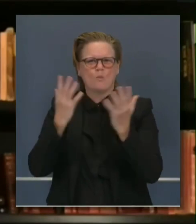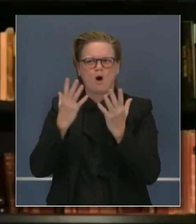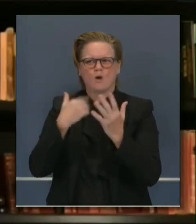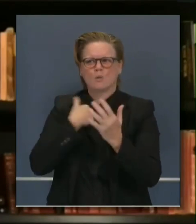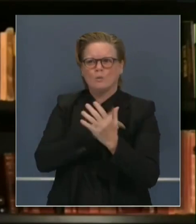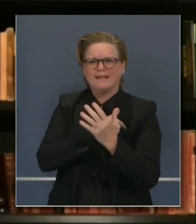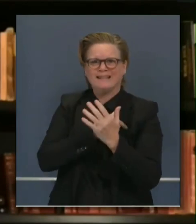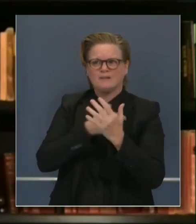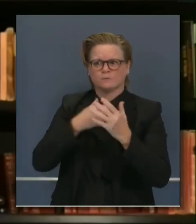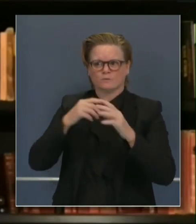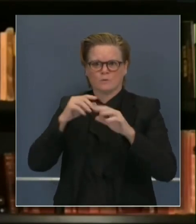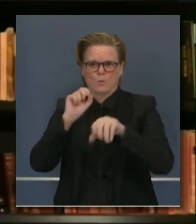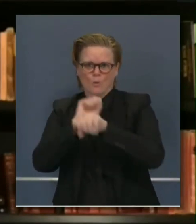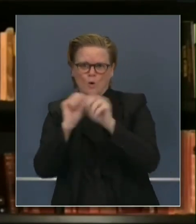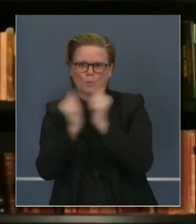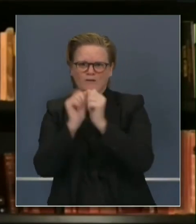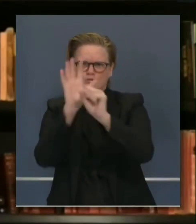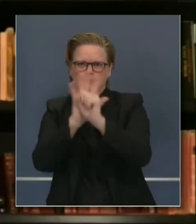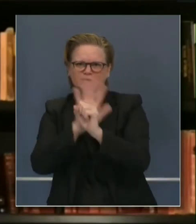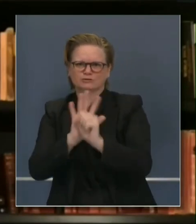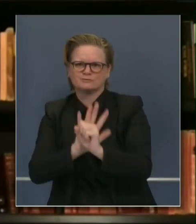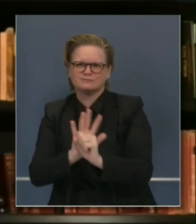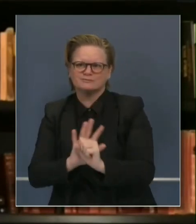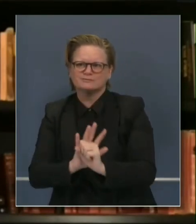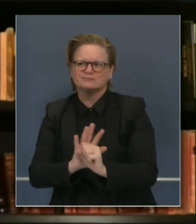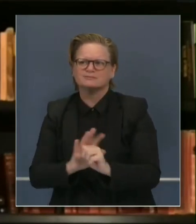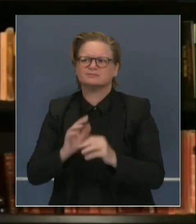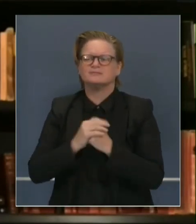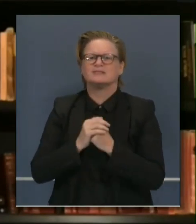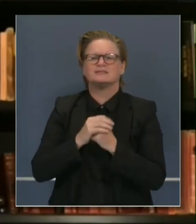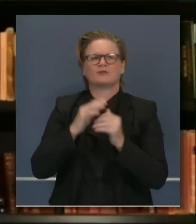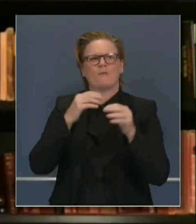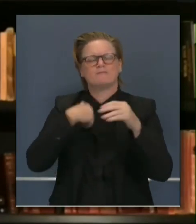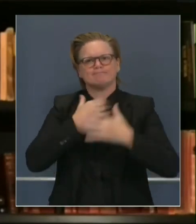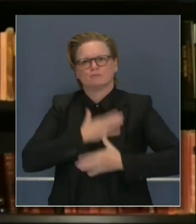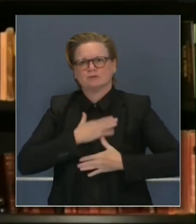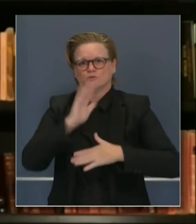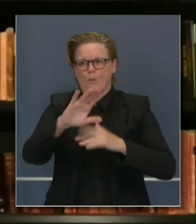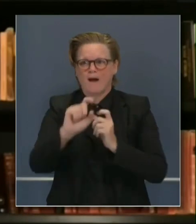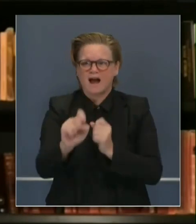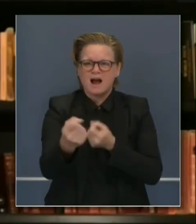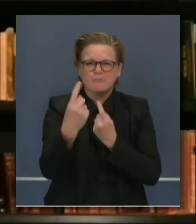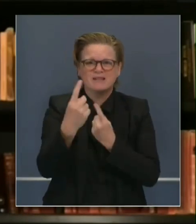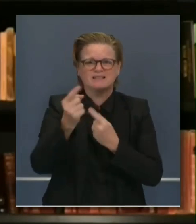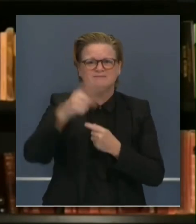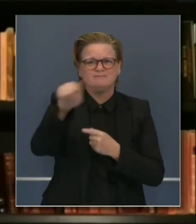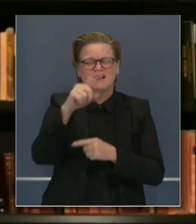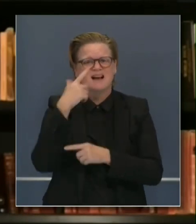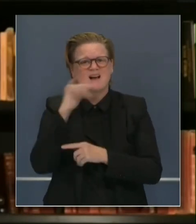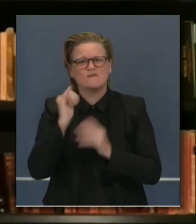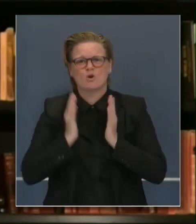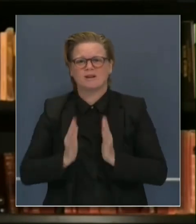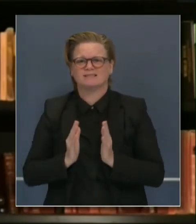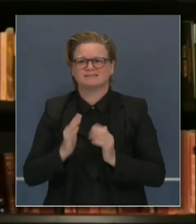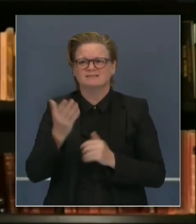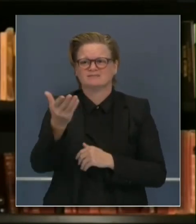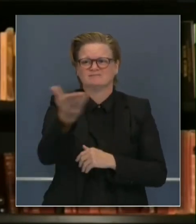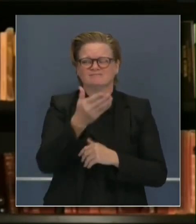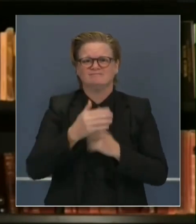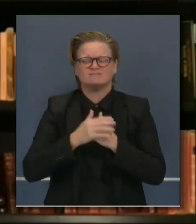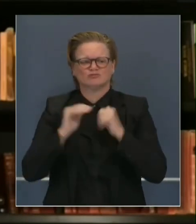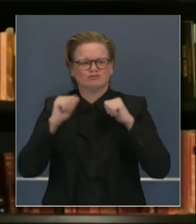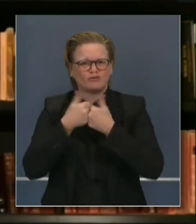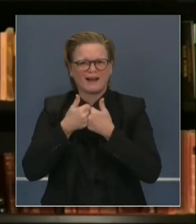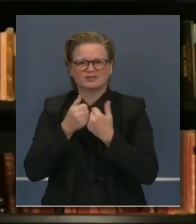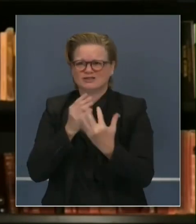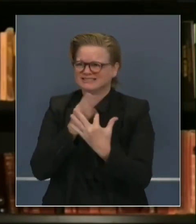deep respect, deep empathy for all Californians, this very challenging and critical moment.